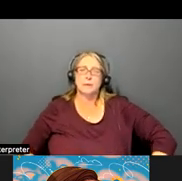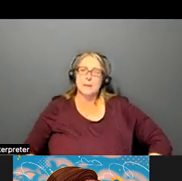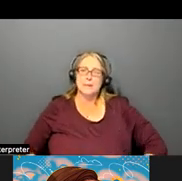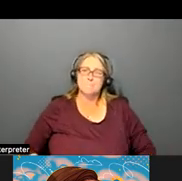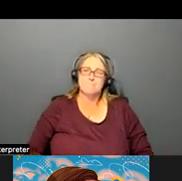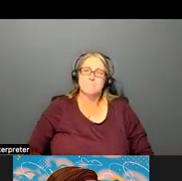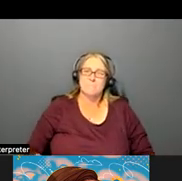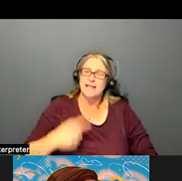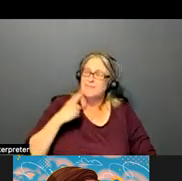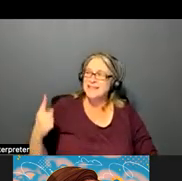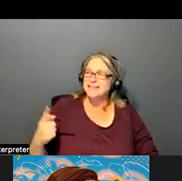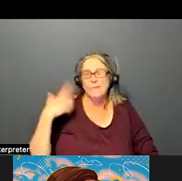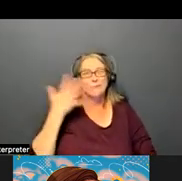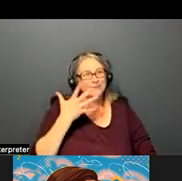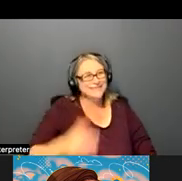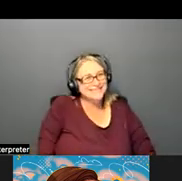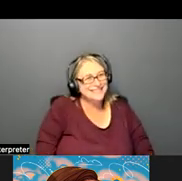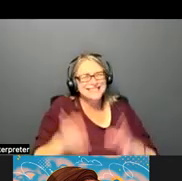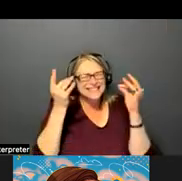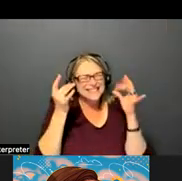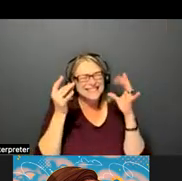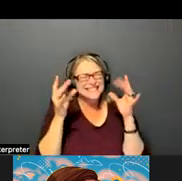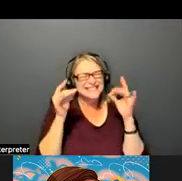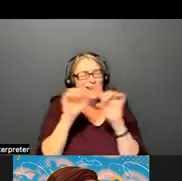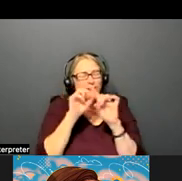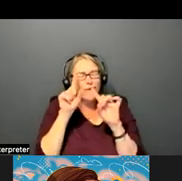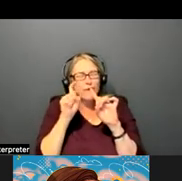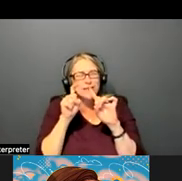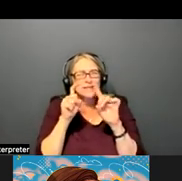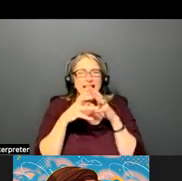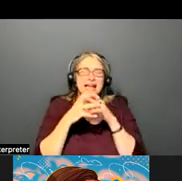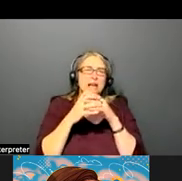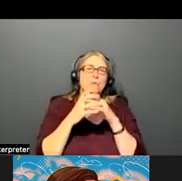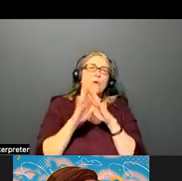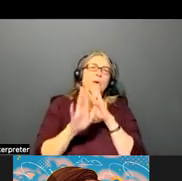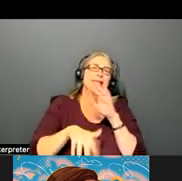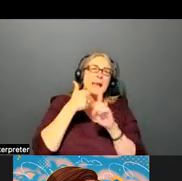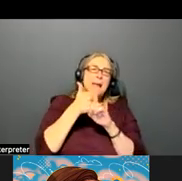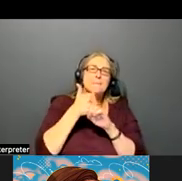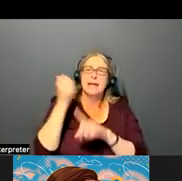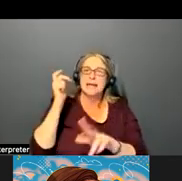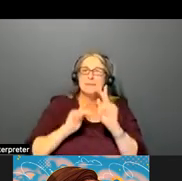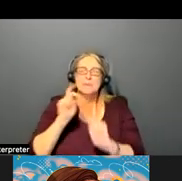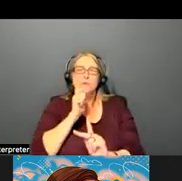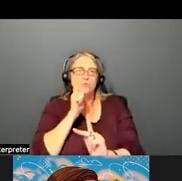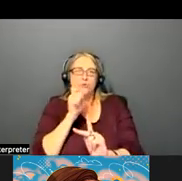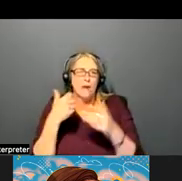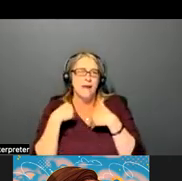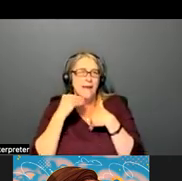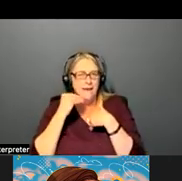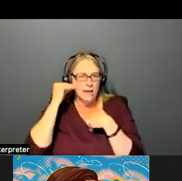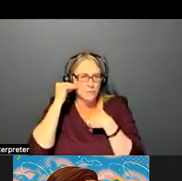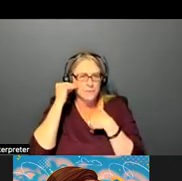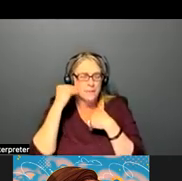that's a loaded question. intersectionality is always going to impact people who are unhoused. In